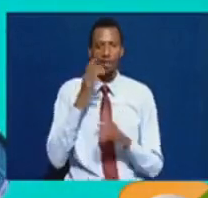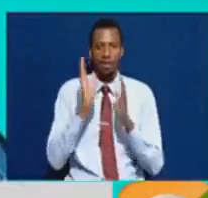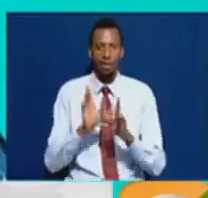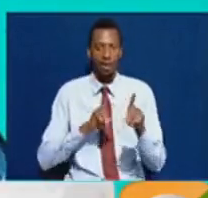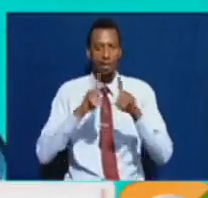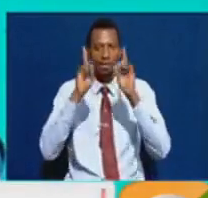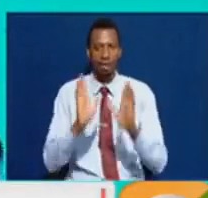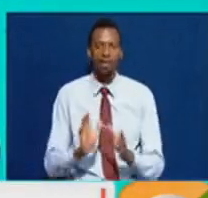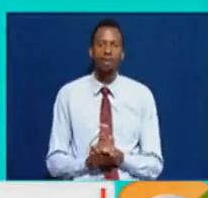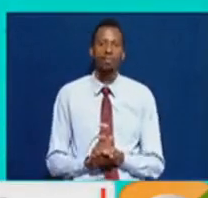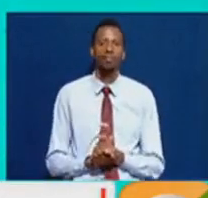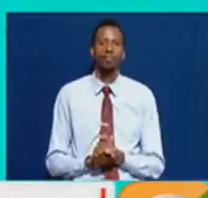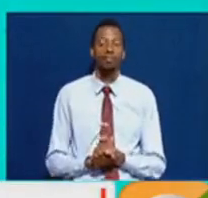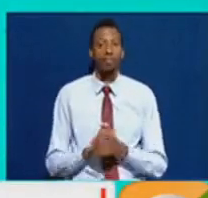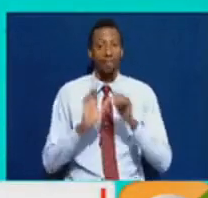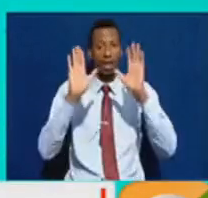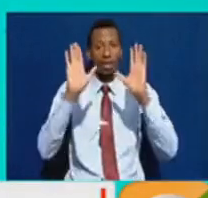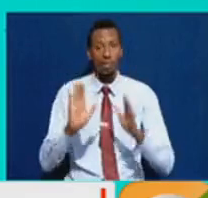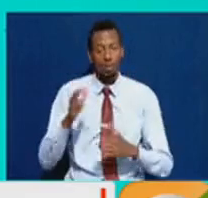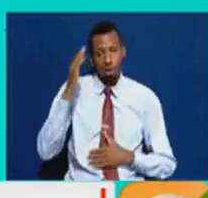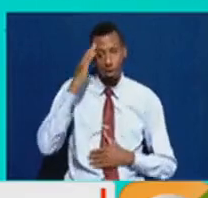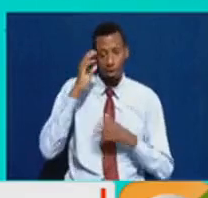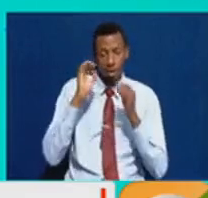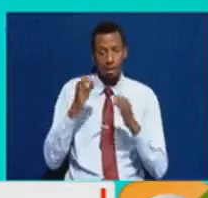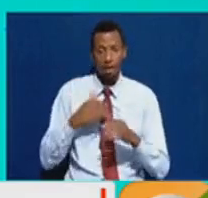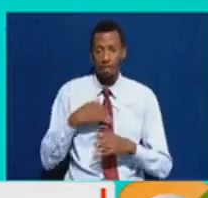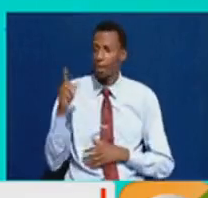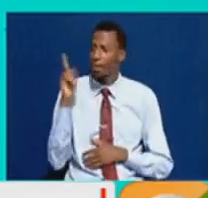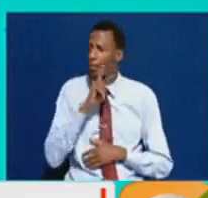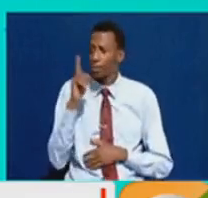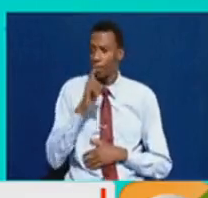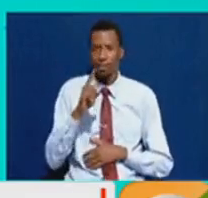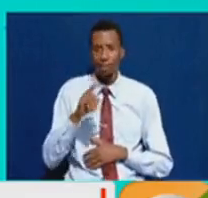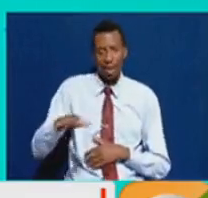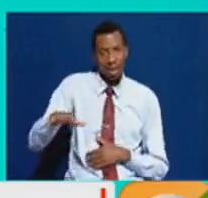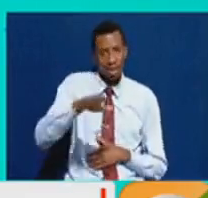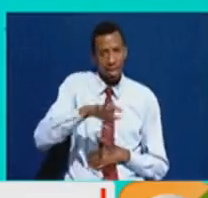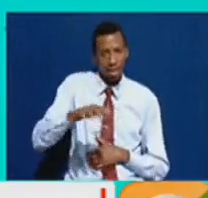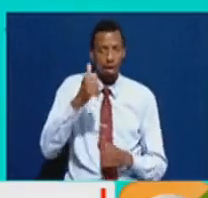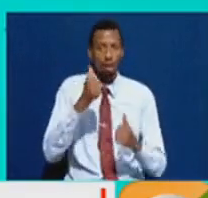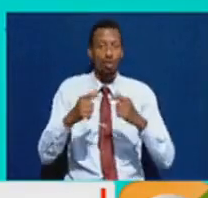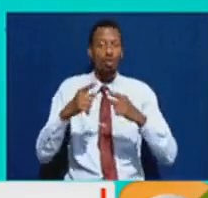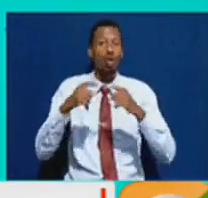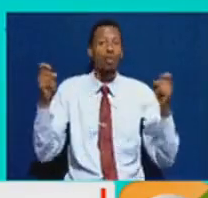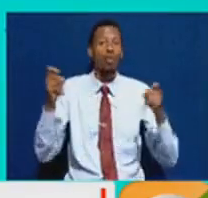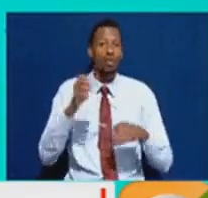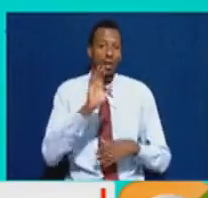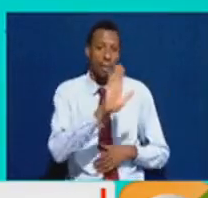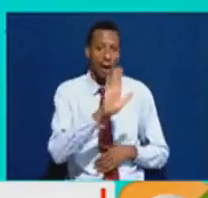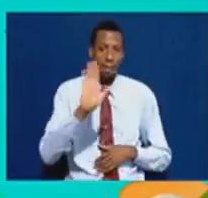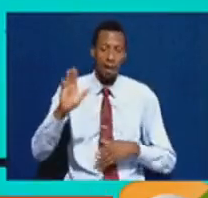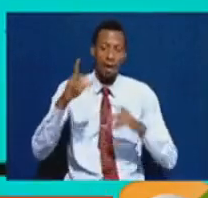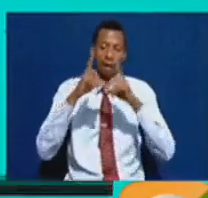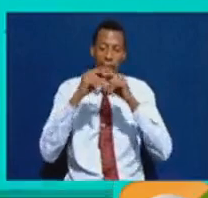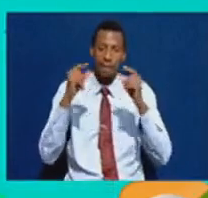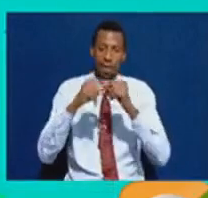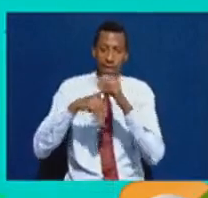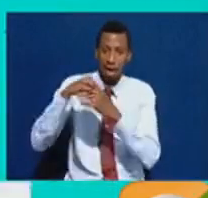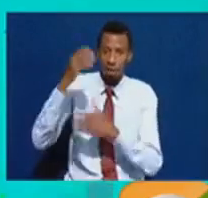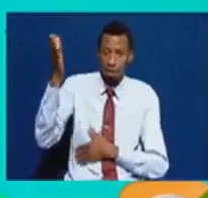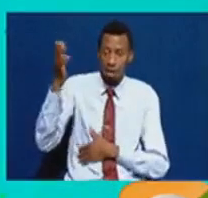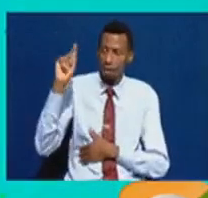important to recognize that if we have a restrictive environment that goes against your message out there that Kenya